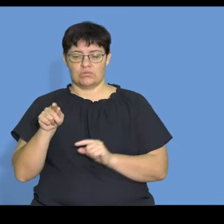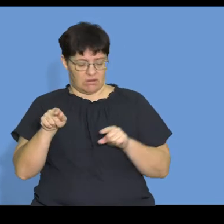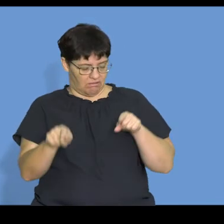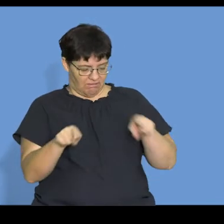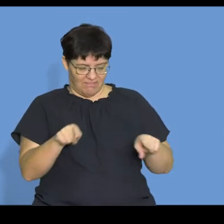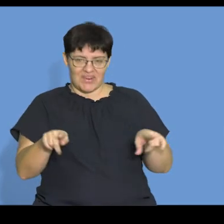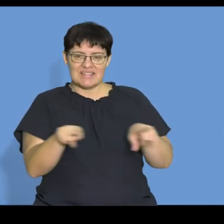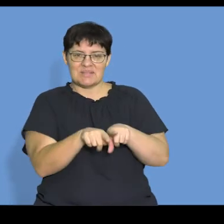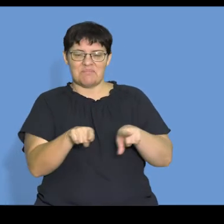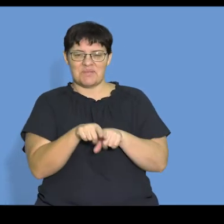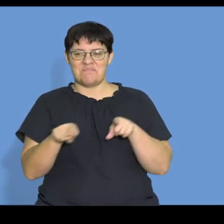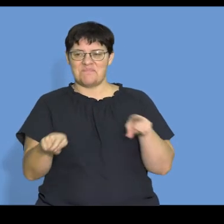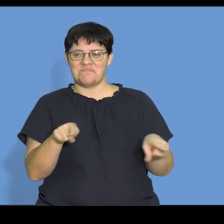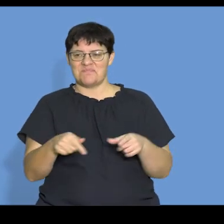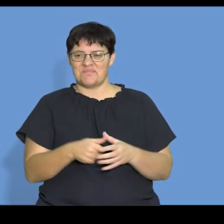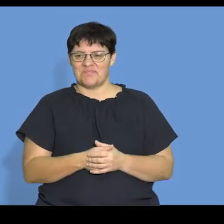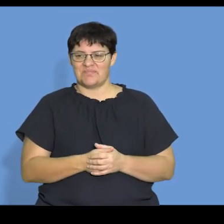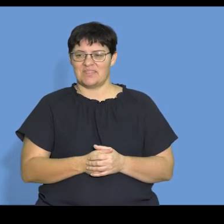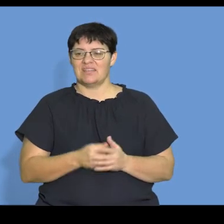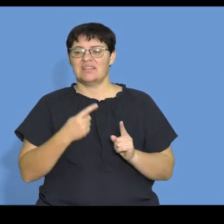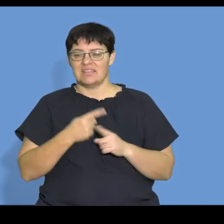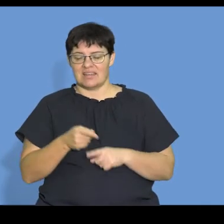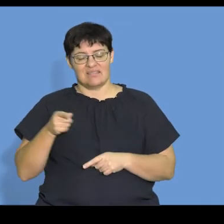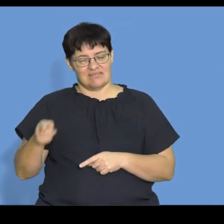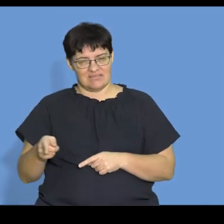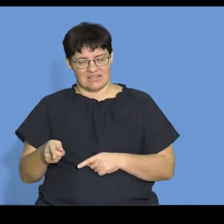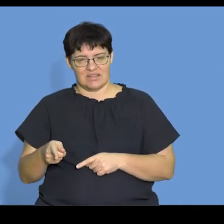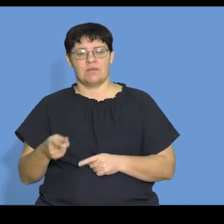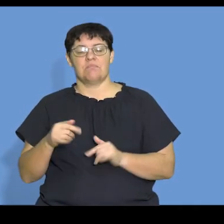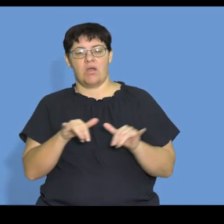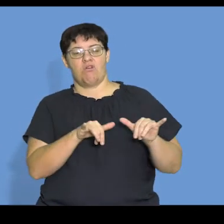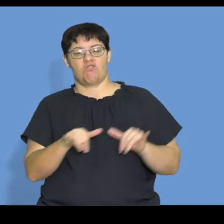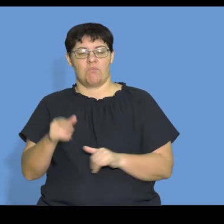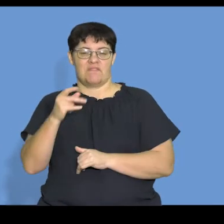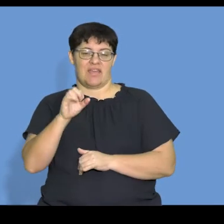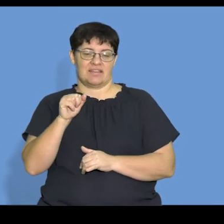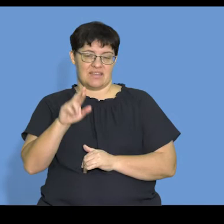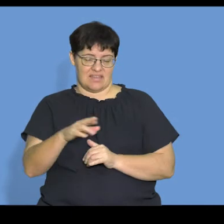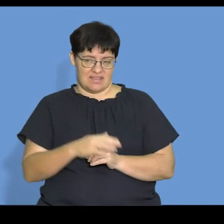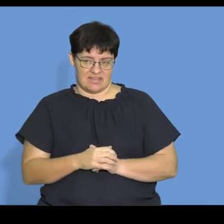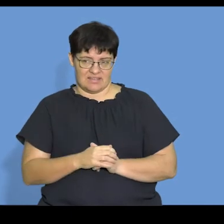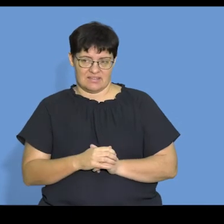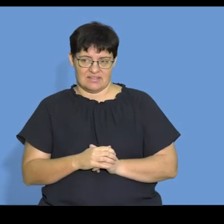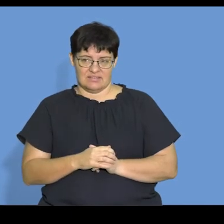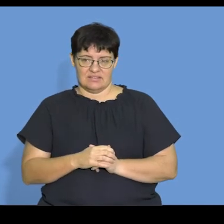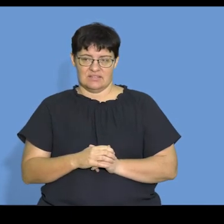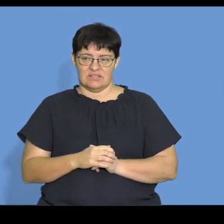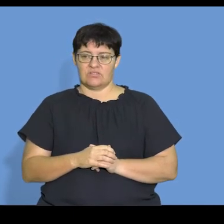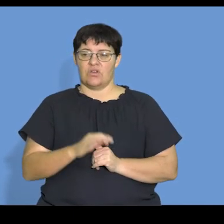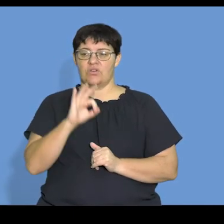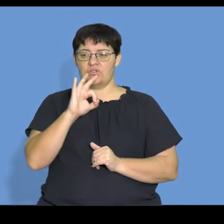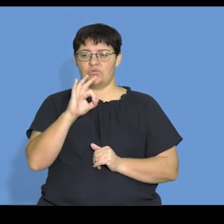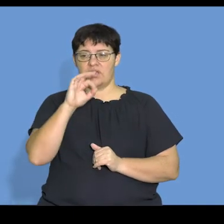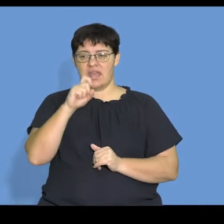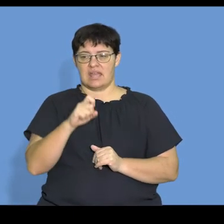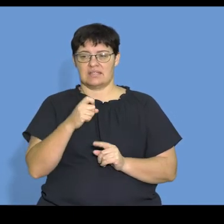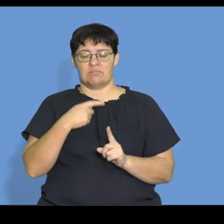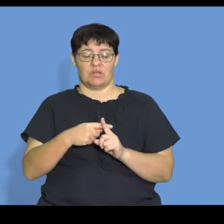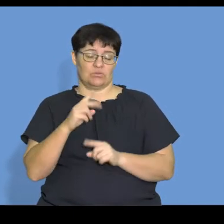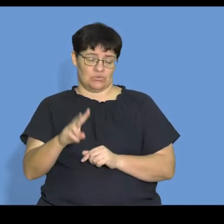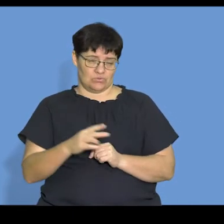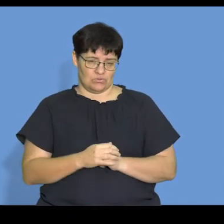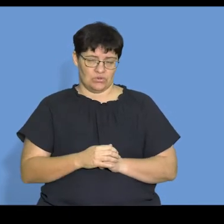And you can already see that that will then be my common factor as well, with the 3x plus 2. Hence, when